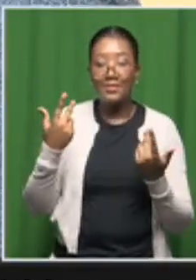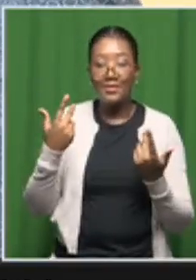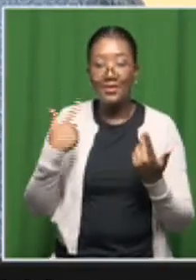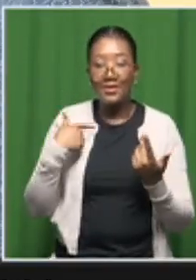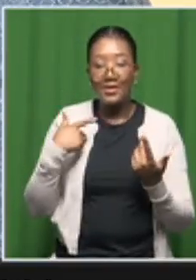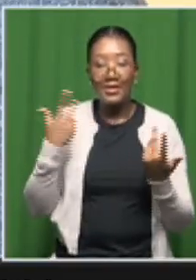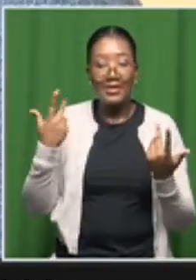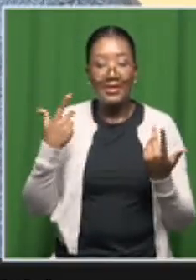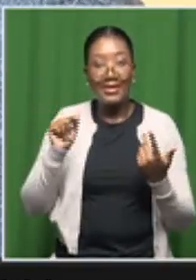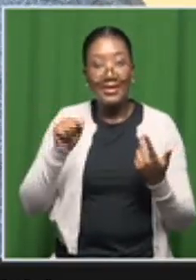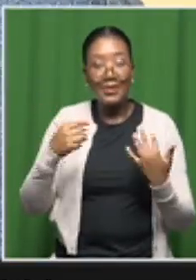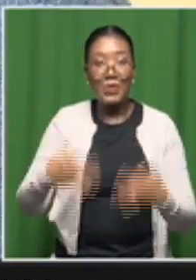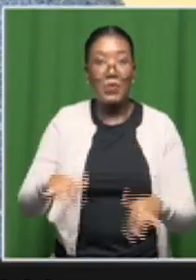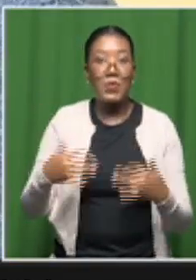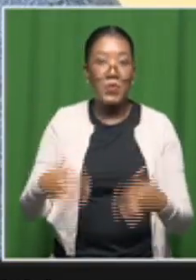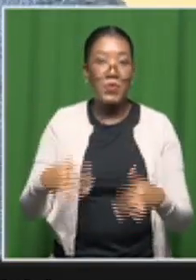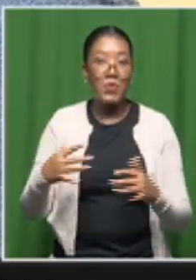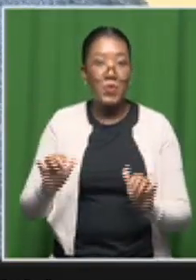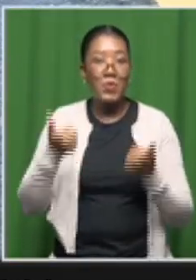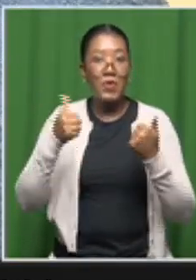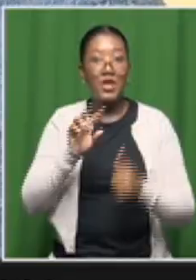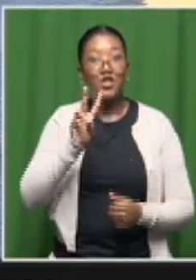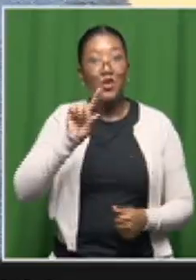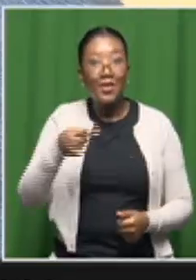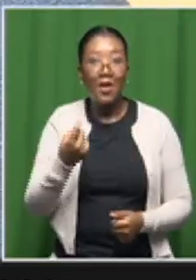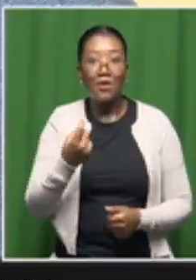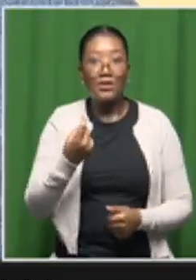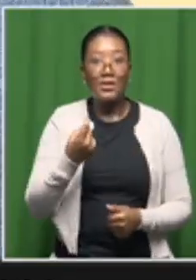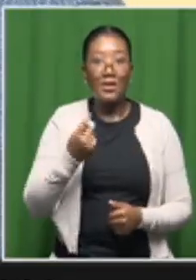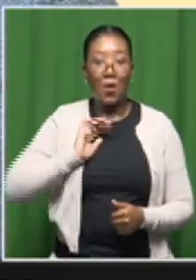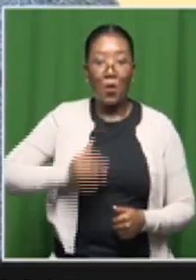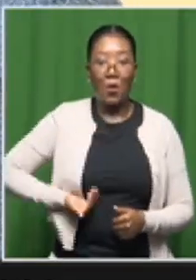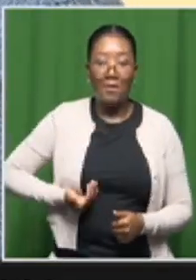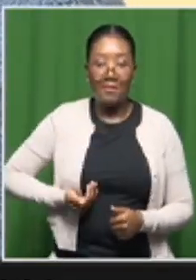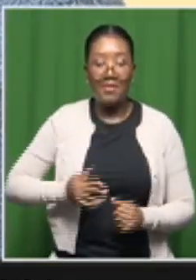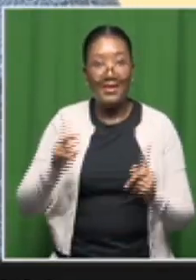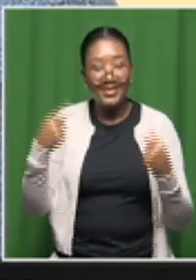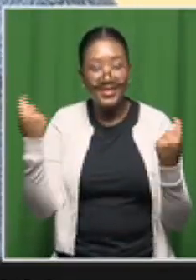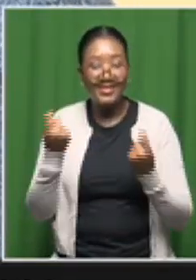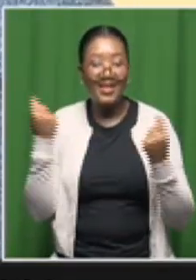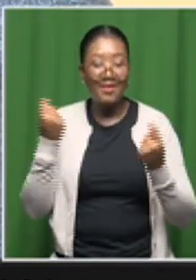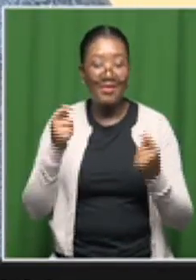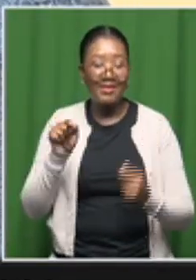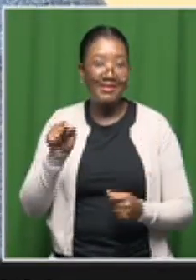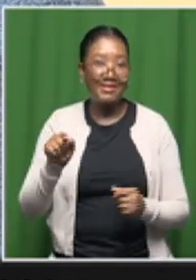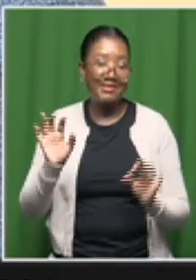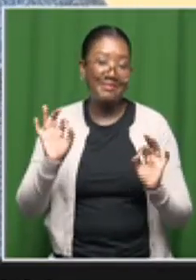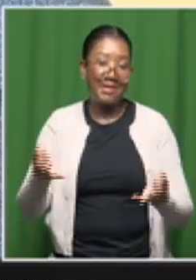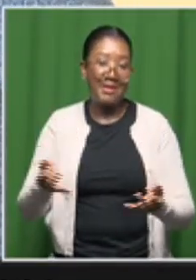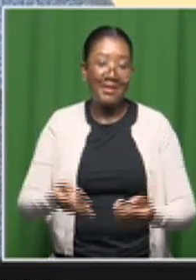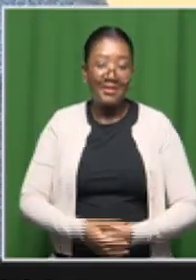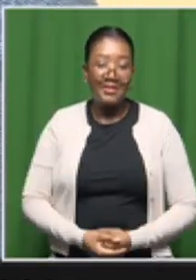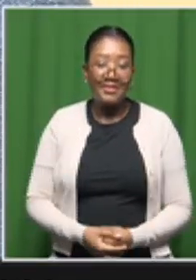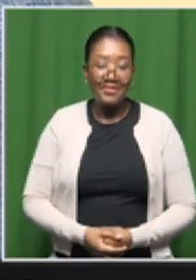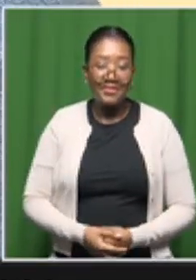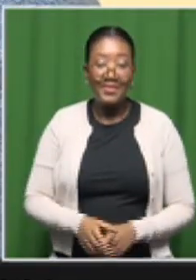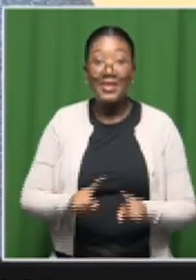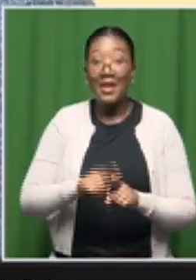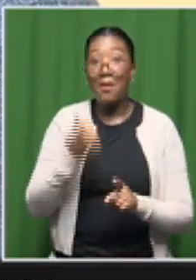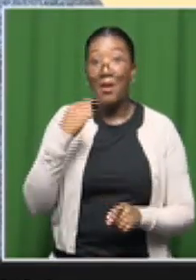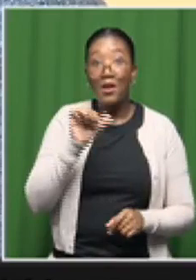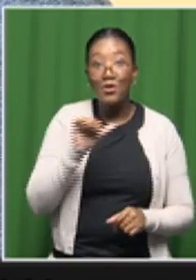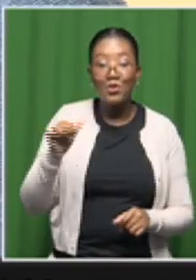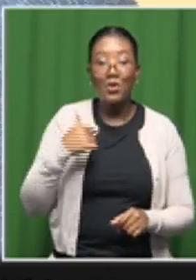Saturday there will be almost 2,000 women celebrating humanity on this Castle of Good Hope. We had last week, we had the